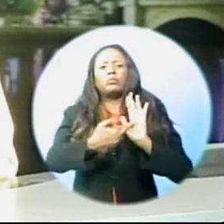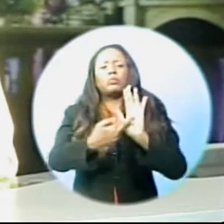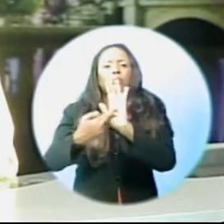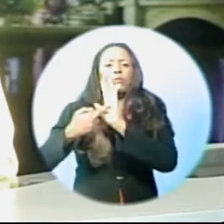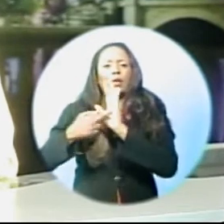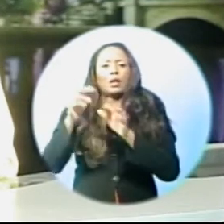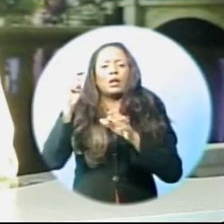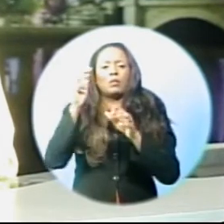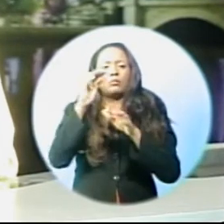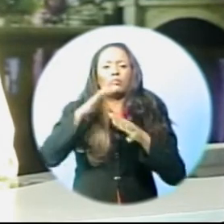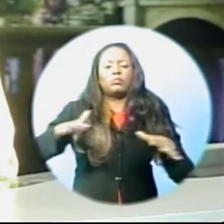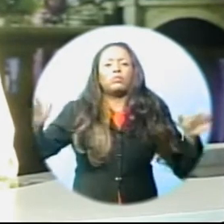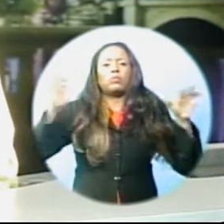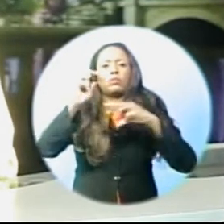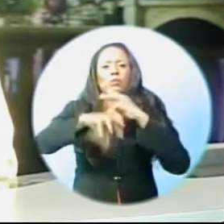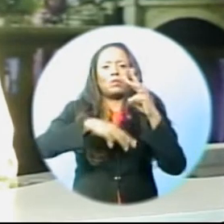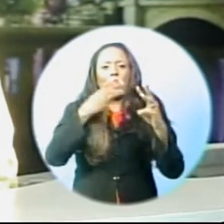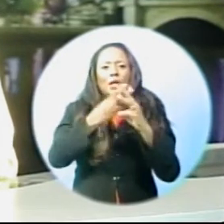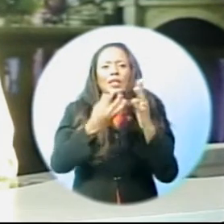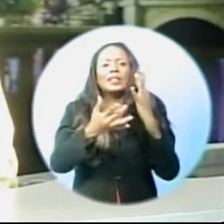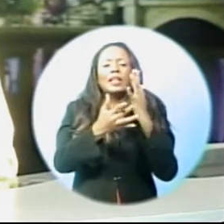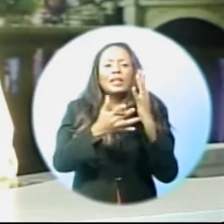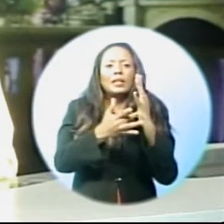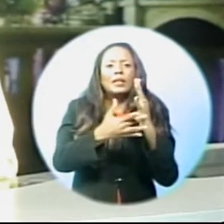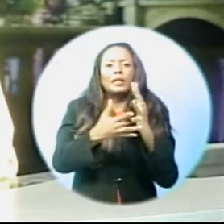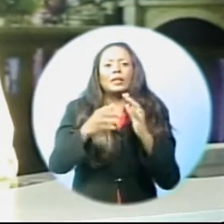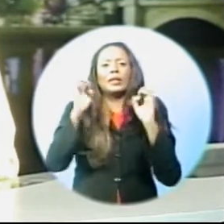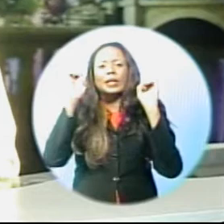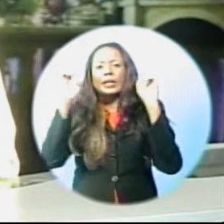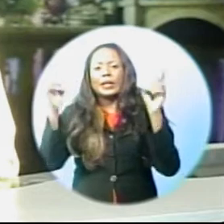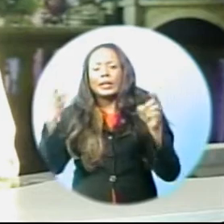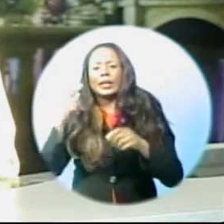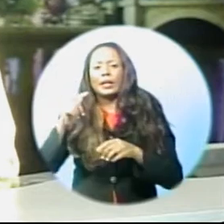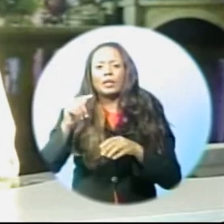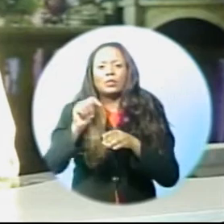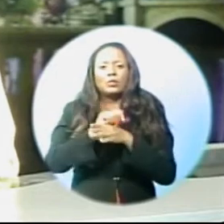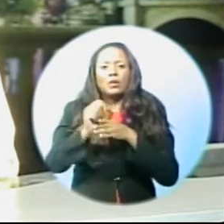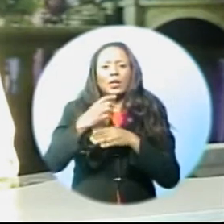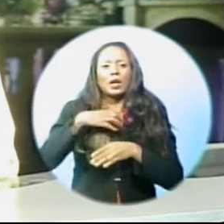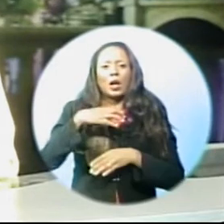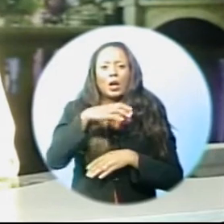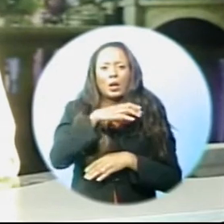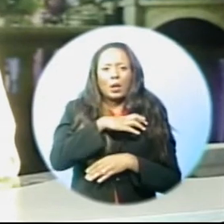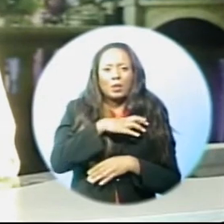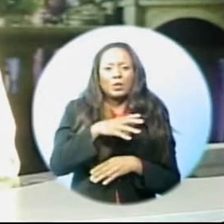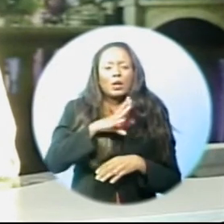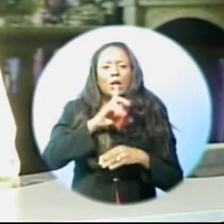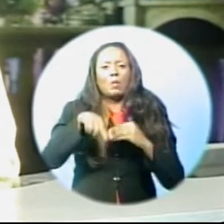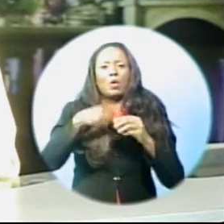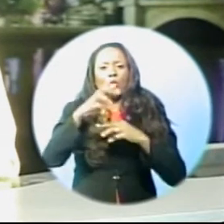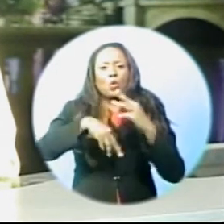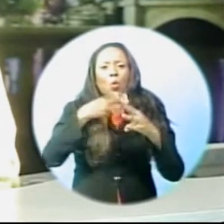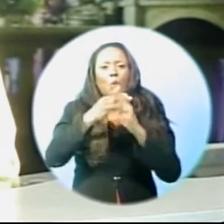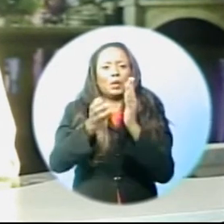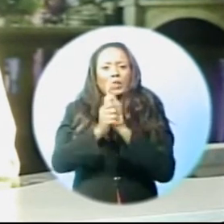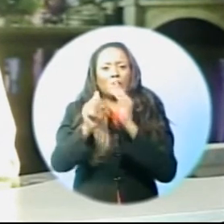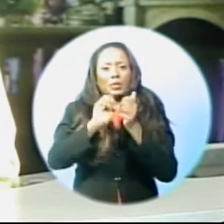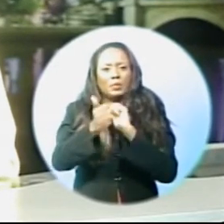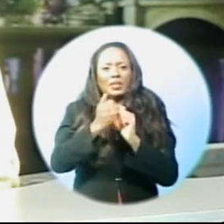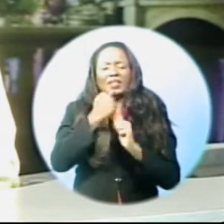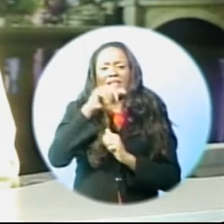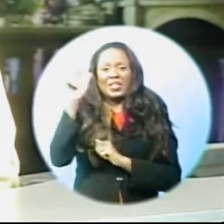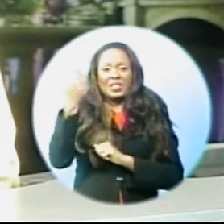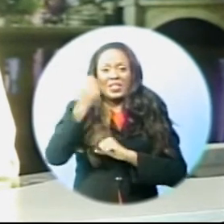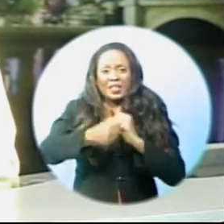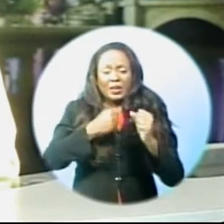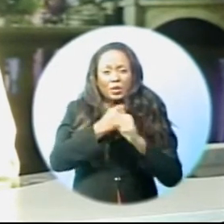Vocational Education and Training Council, the organizing body for the World Skills Competition, says as it approaches its third year,